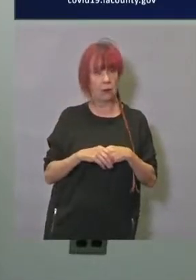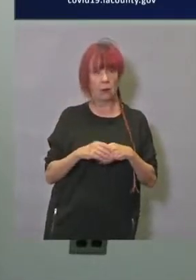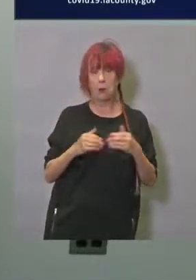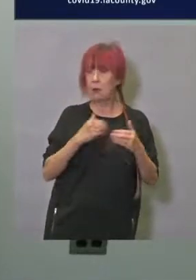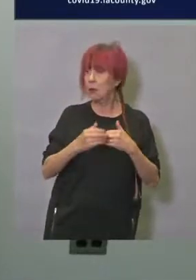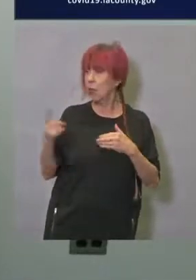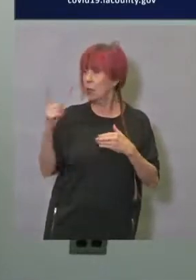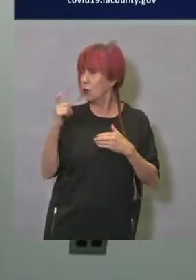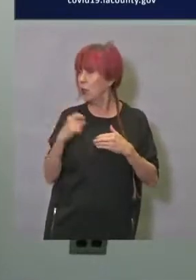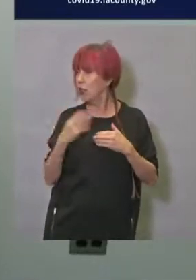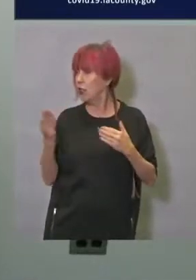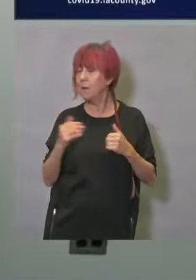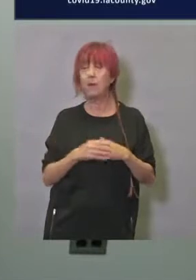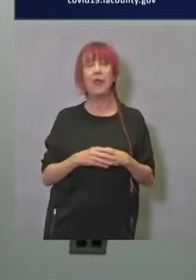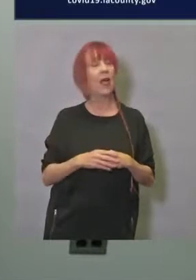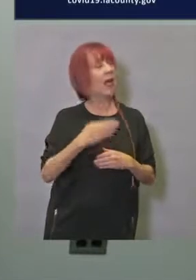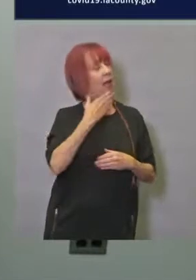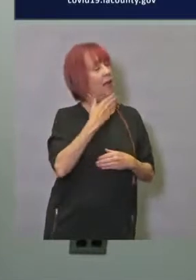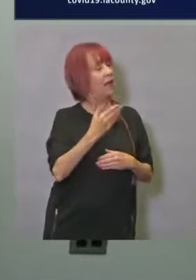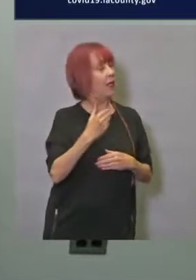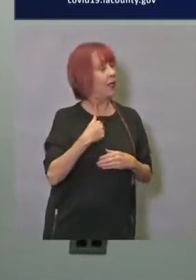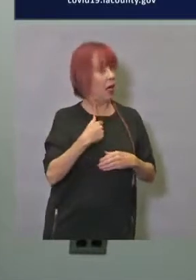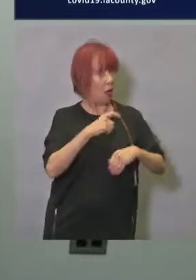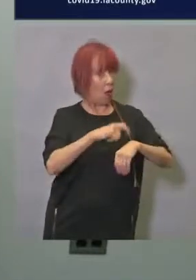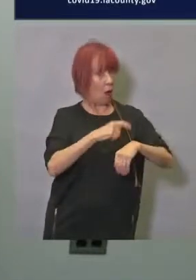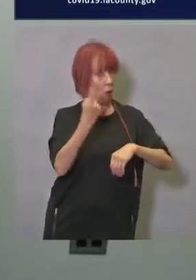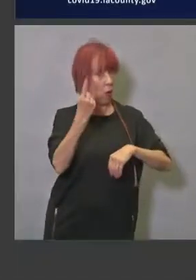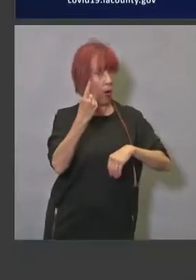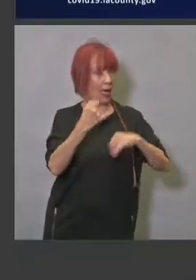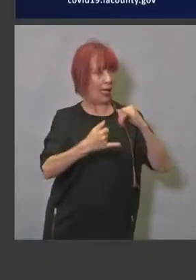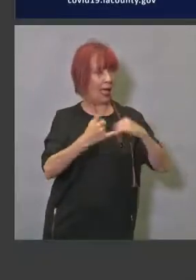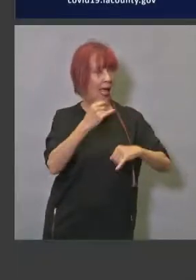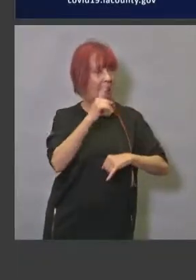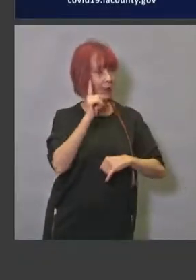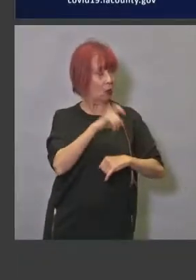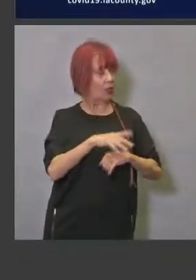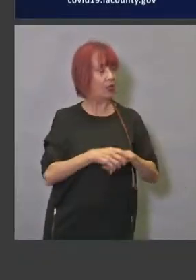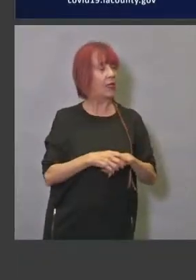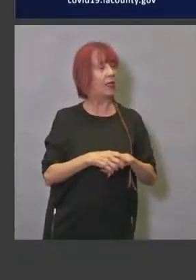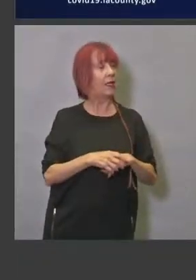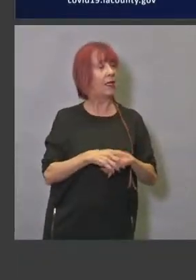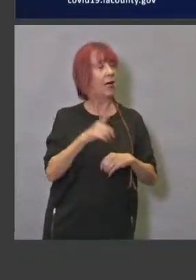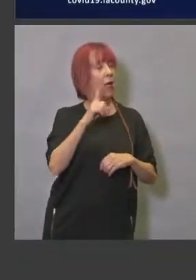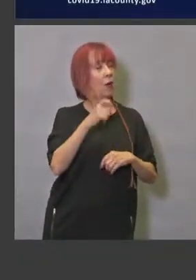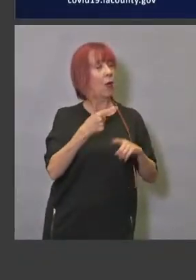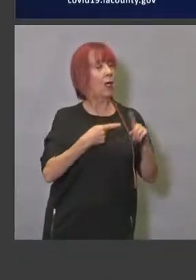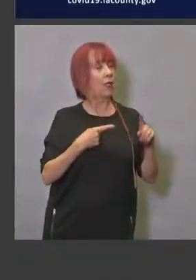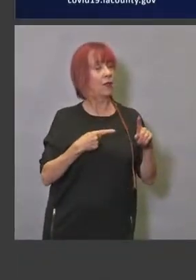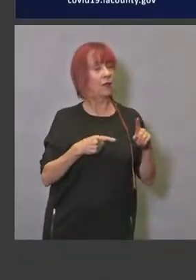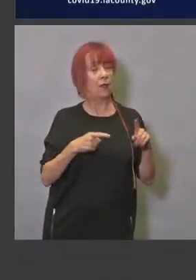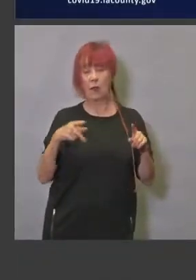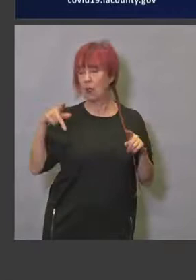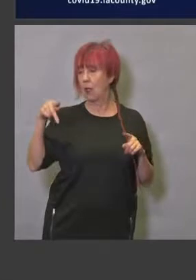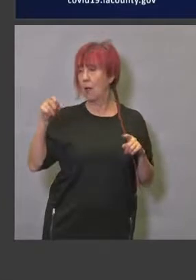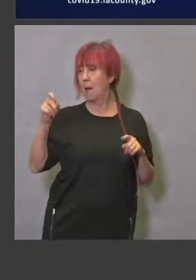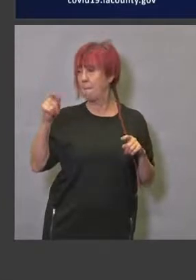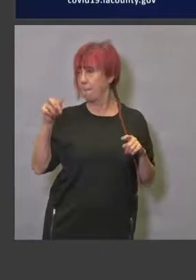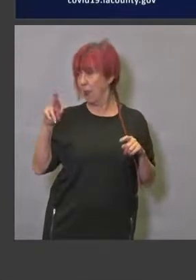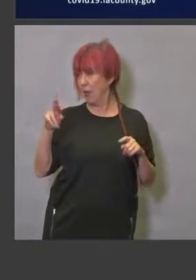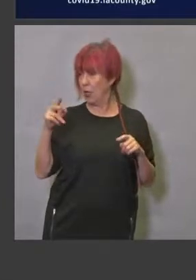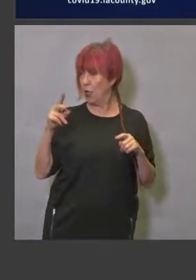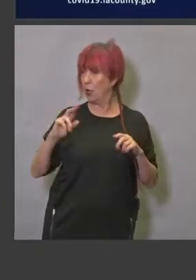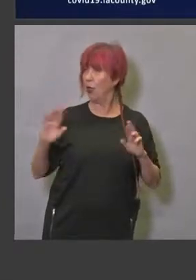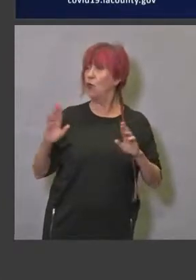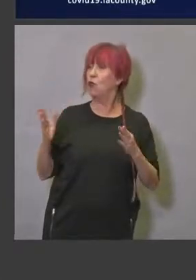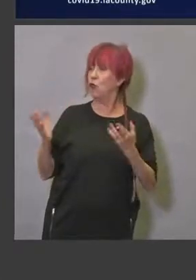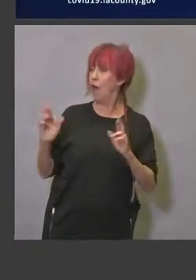next question. Thank you. We have time for one last question, and that question comes from the line of Peter Nichols. Peter, your